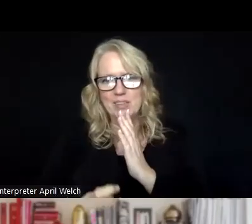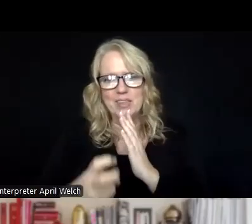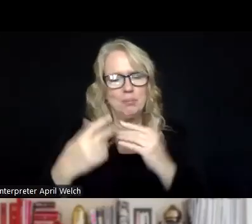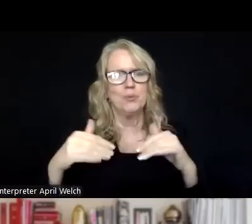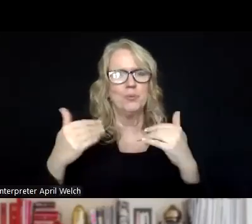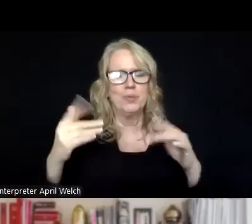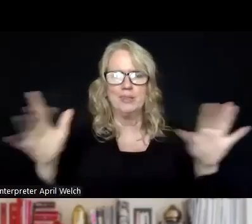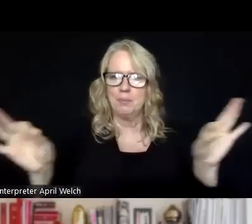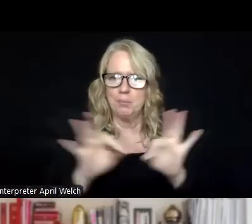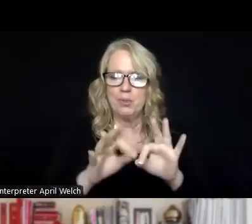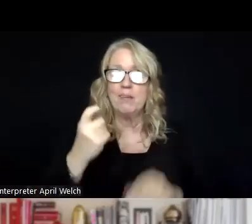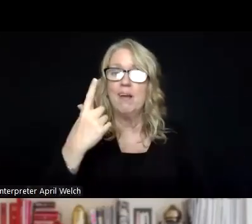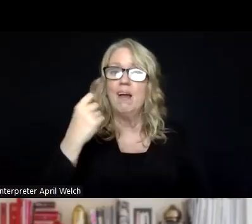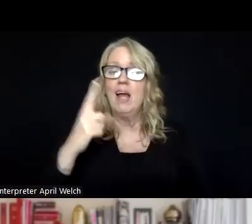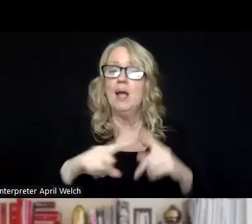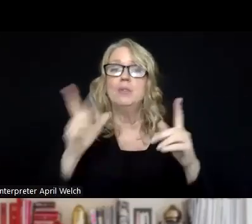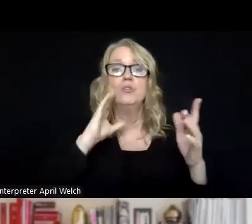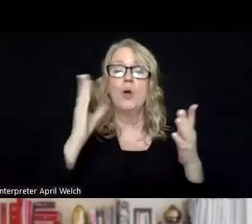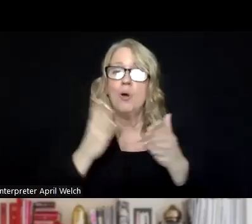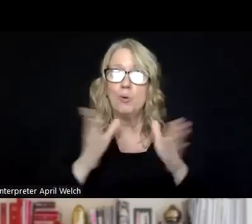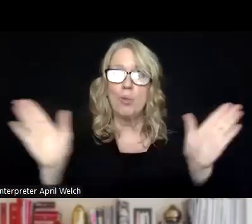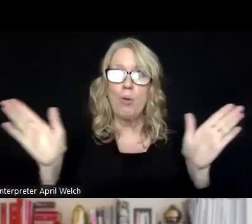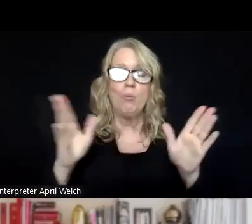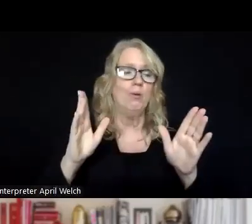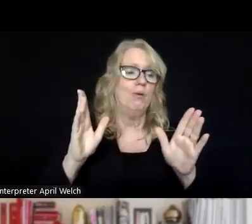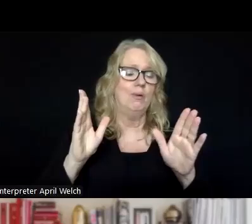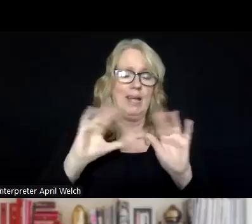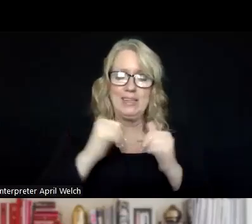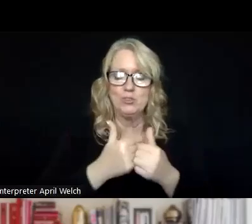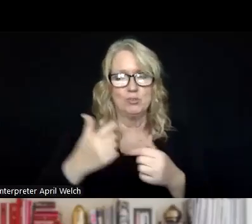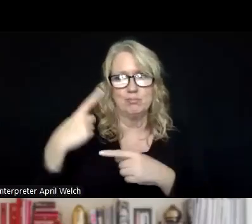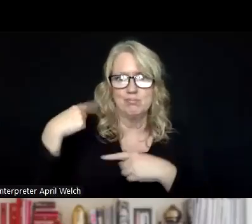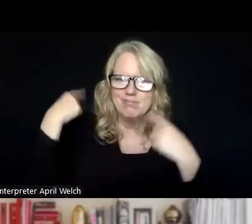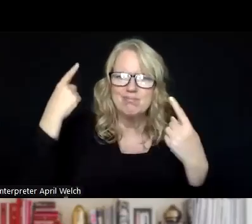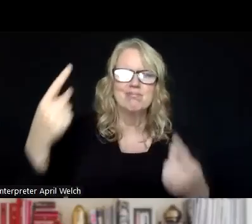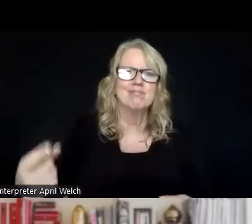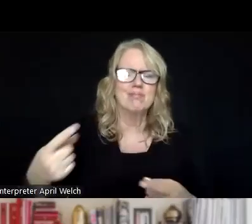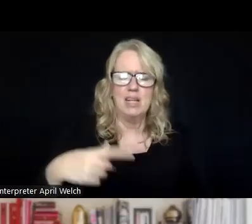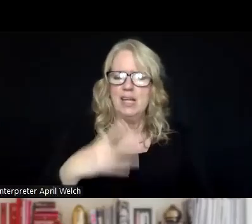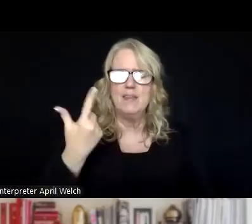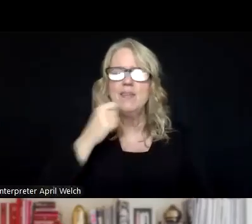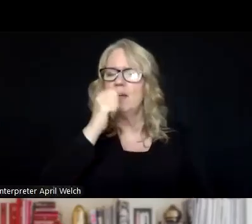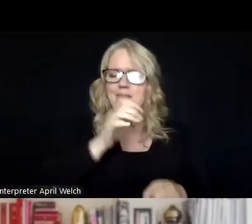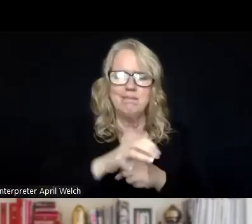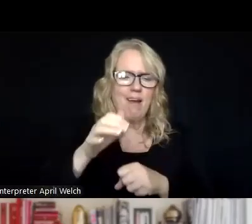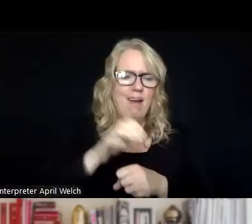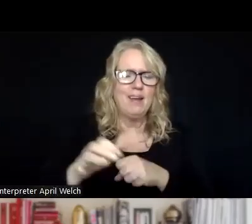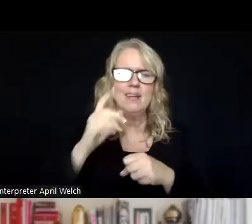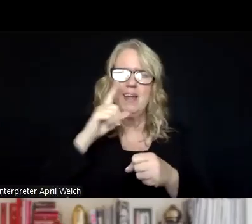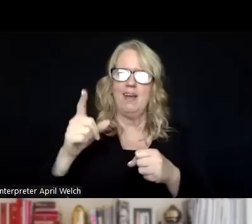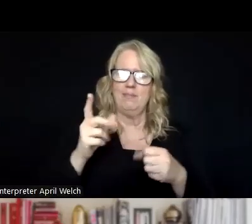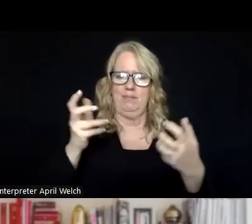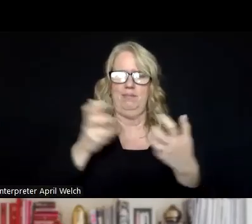So, global agencies have said for decades that the lack of a common data element was one